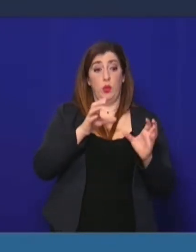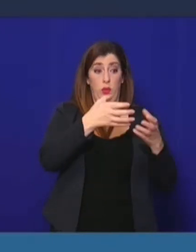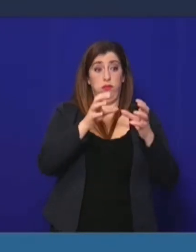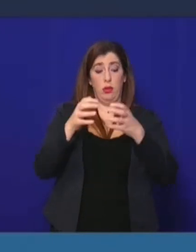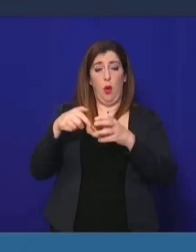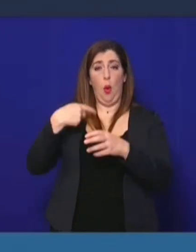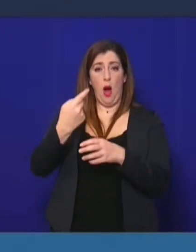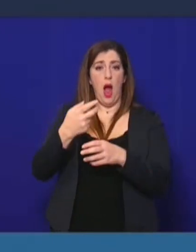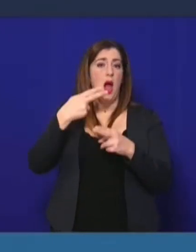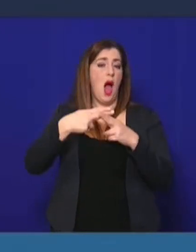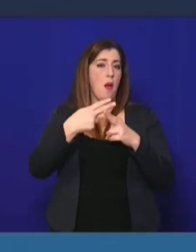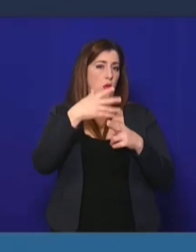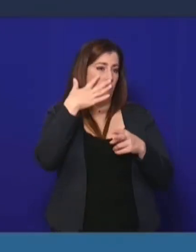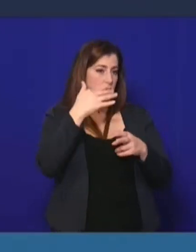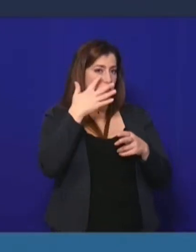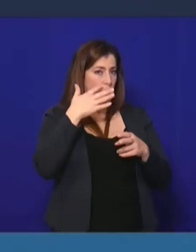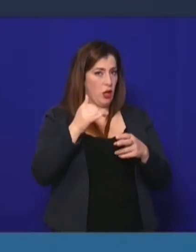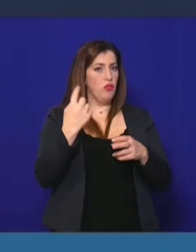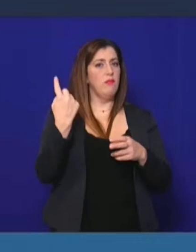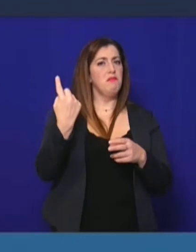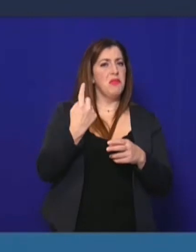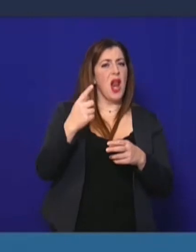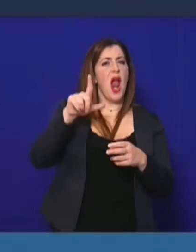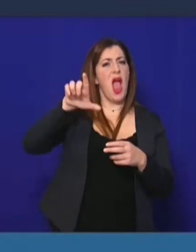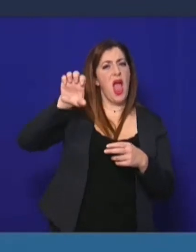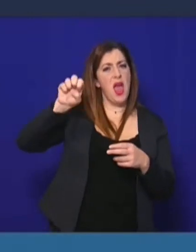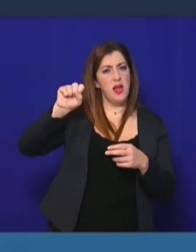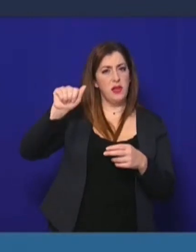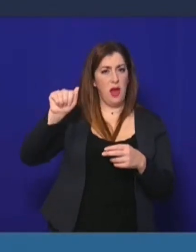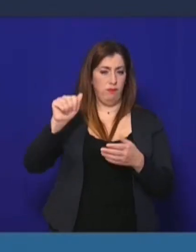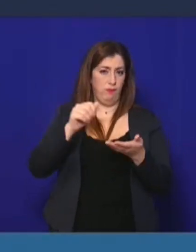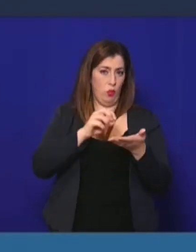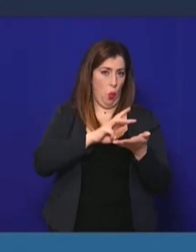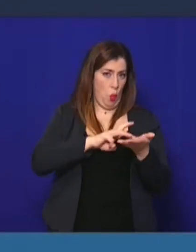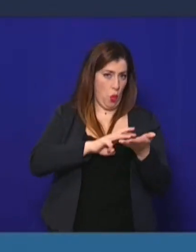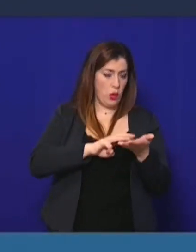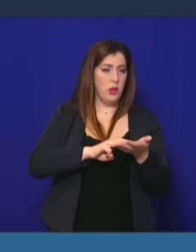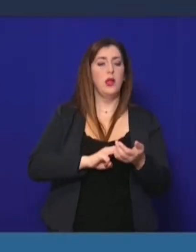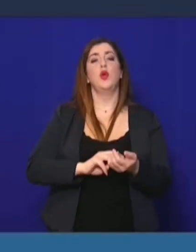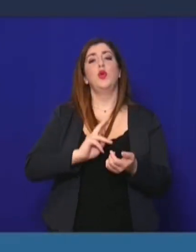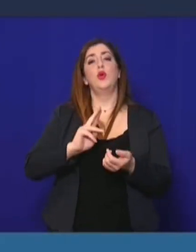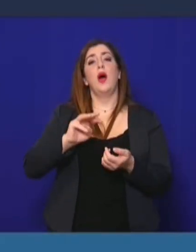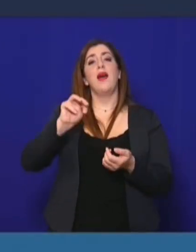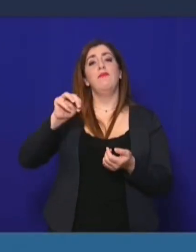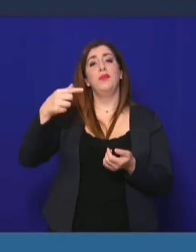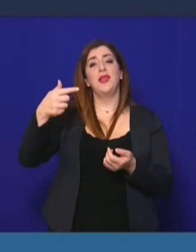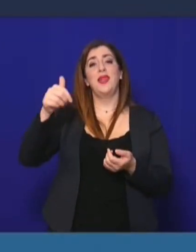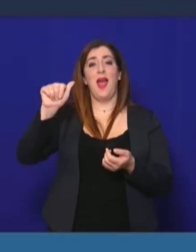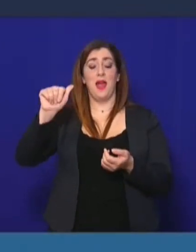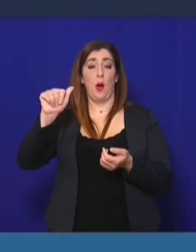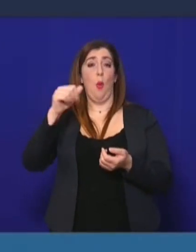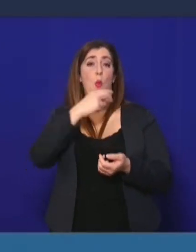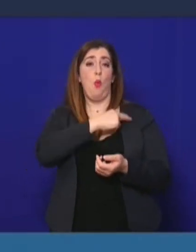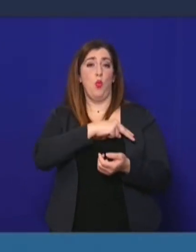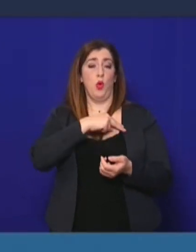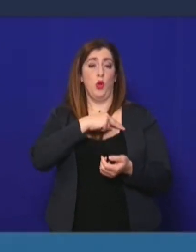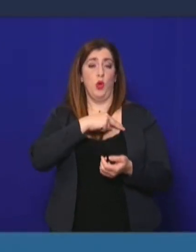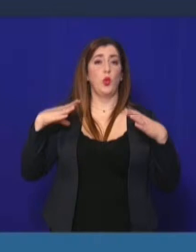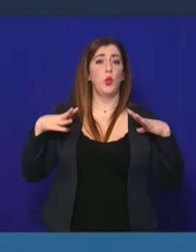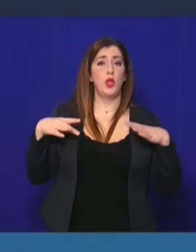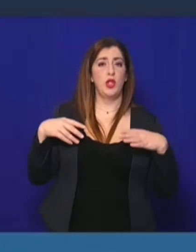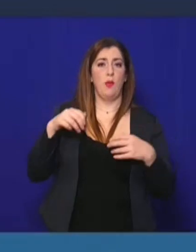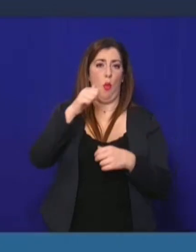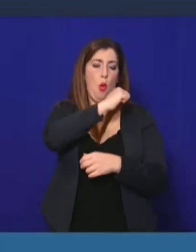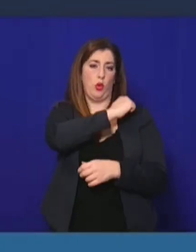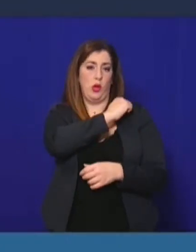jagħmlu spezzjonijiet inkluż il-LESA, l-Malta Tourism Authority, li wkoll blajnuna wkoll tal-Pulizija nkun qegħdin